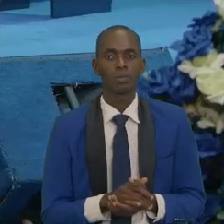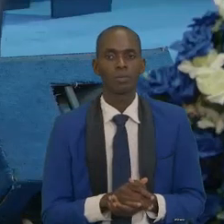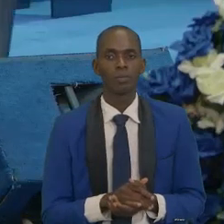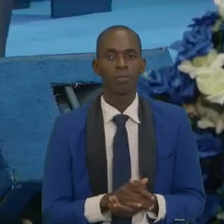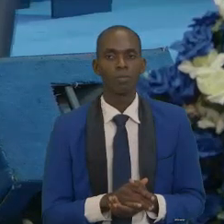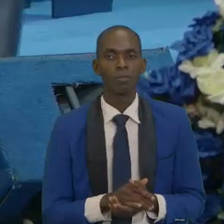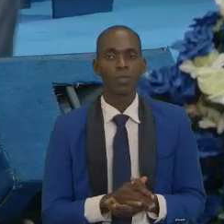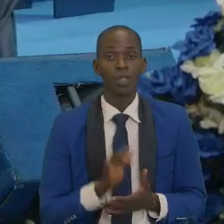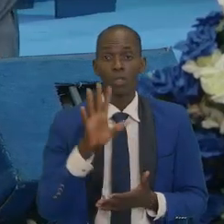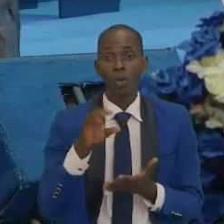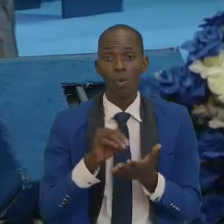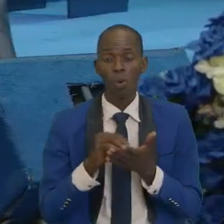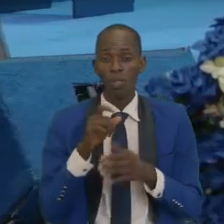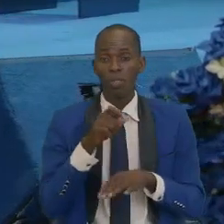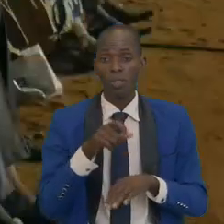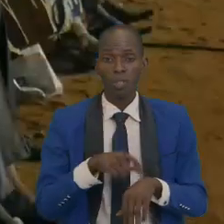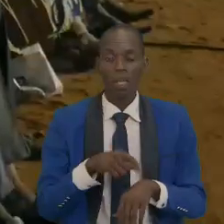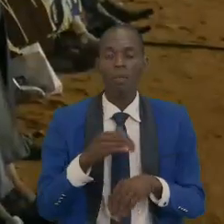Your own time has now